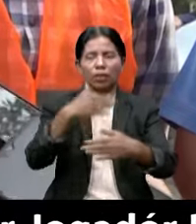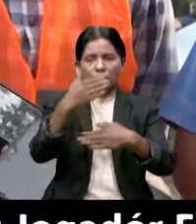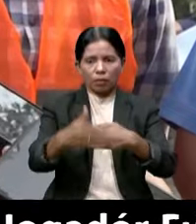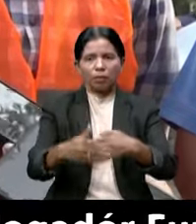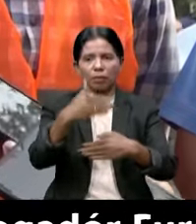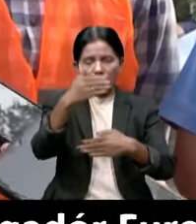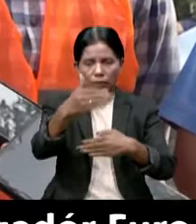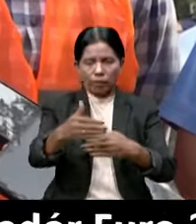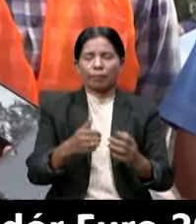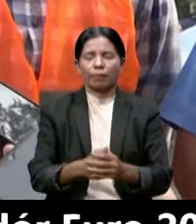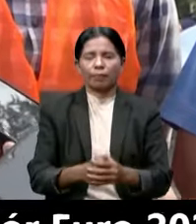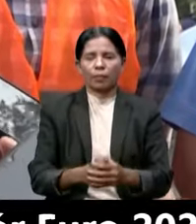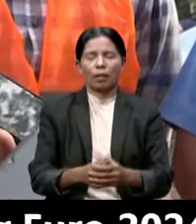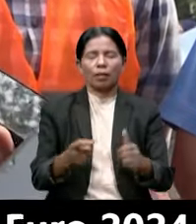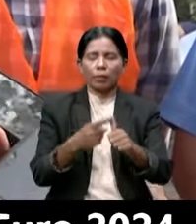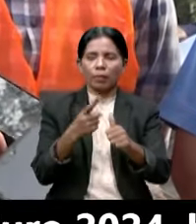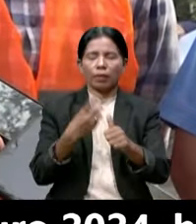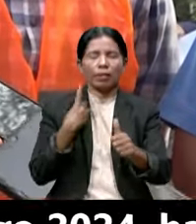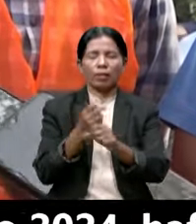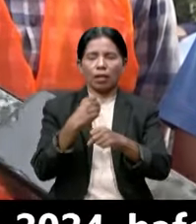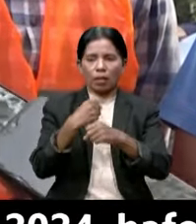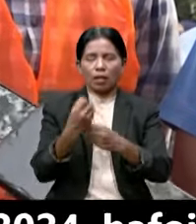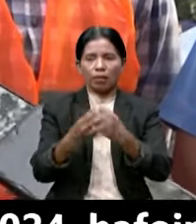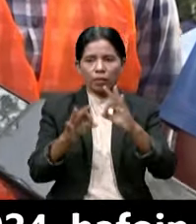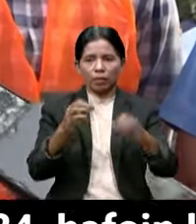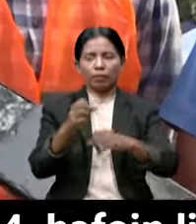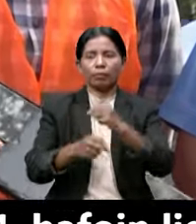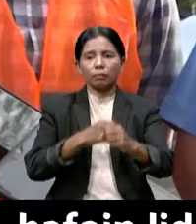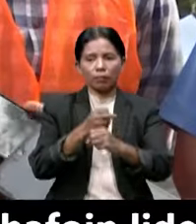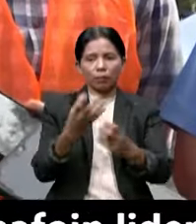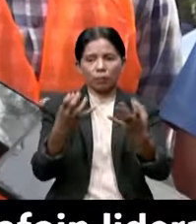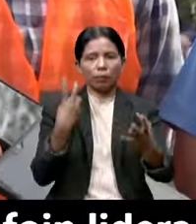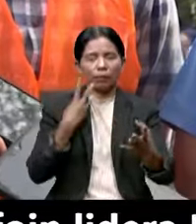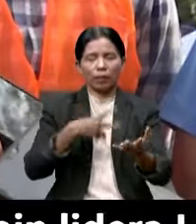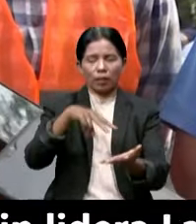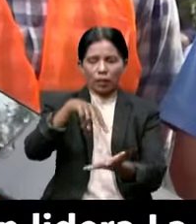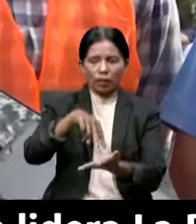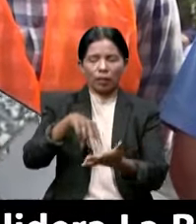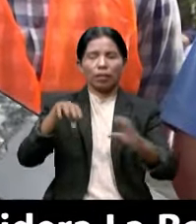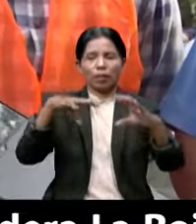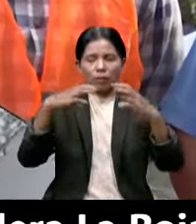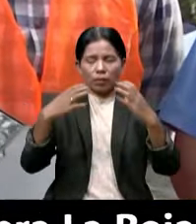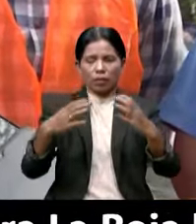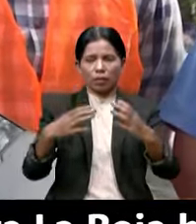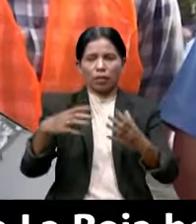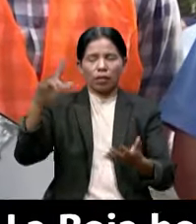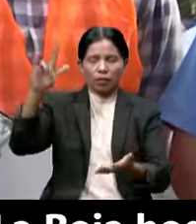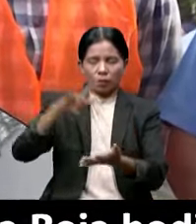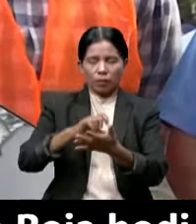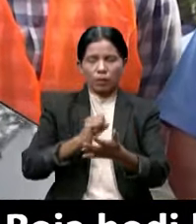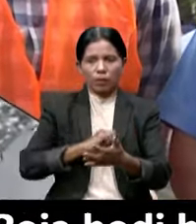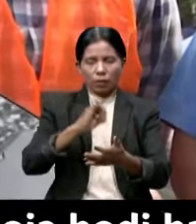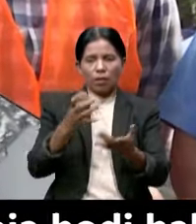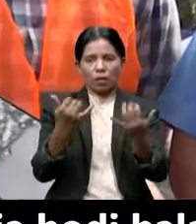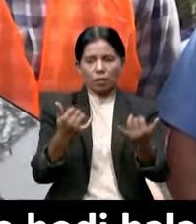etapa nega etapa primeru ne bema kita halona maka iha tinang barak nilarang ita hari iona aeroporto Suai,